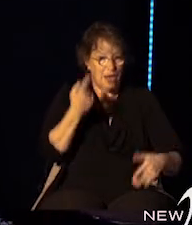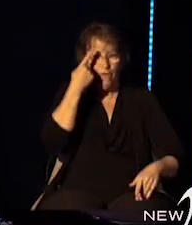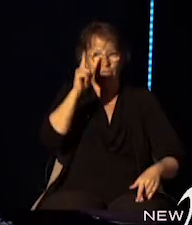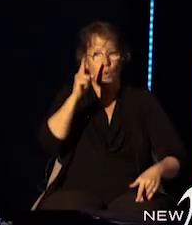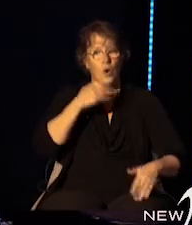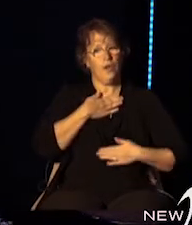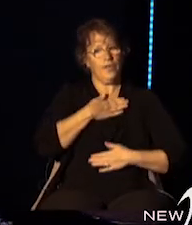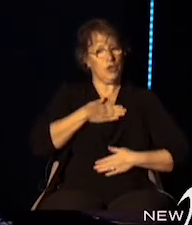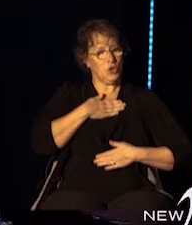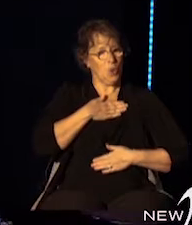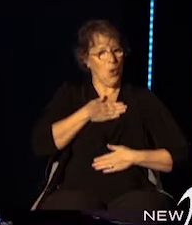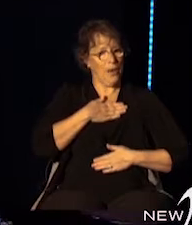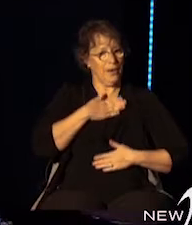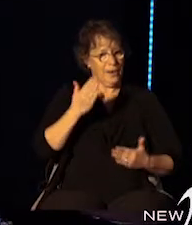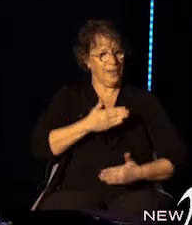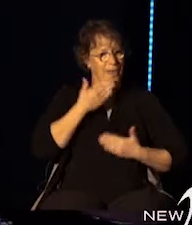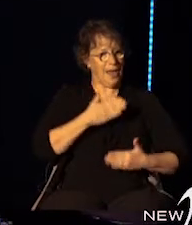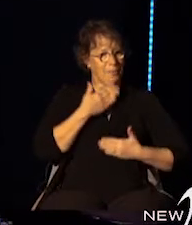generous.